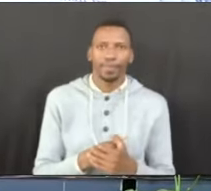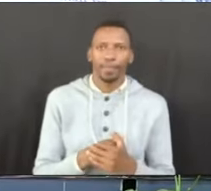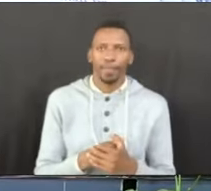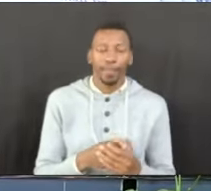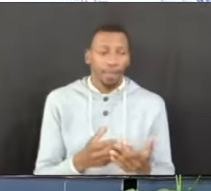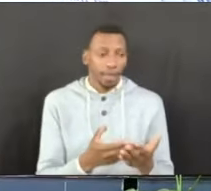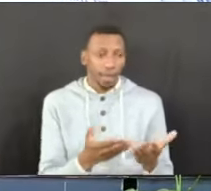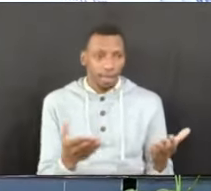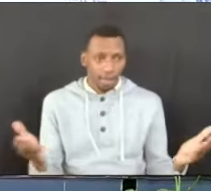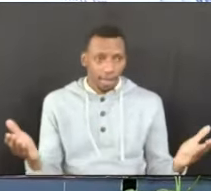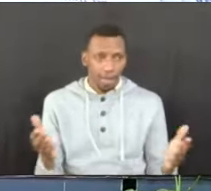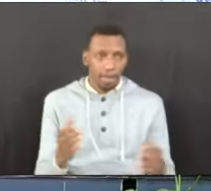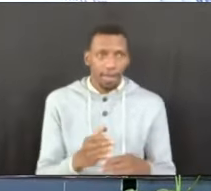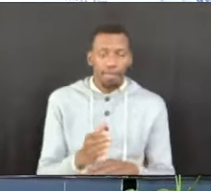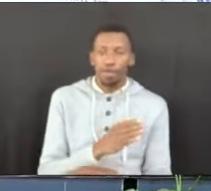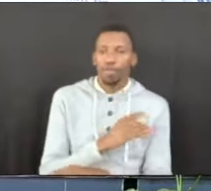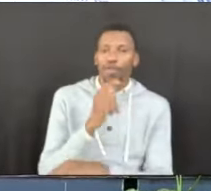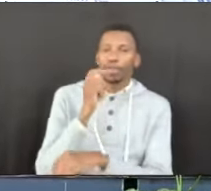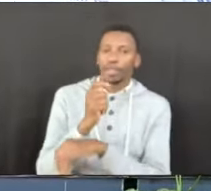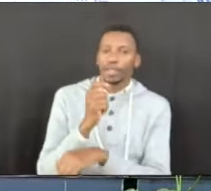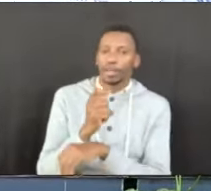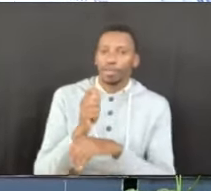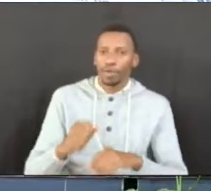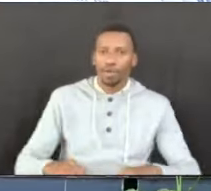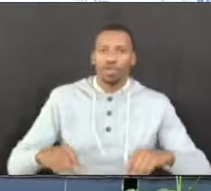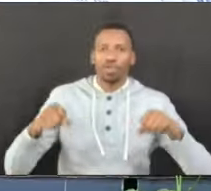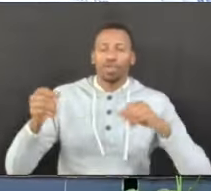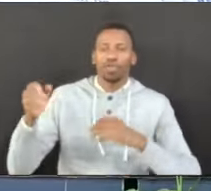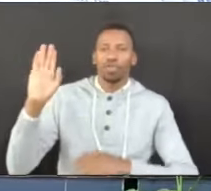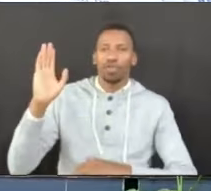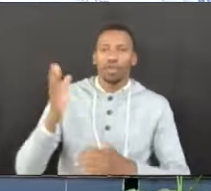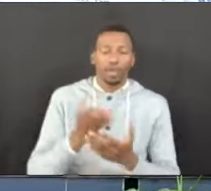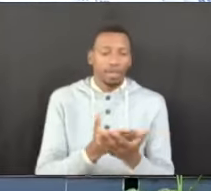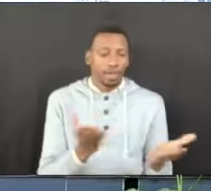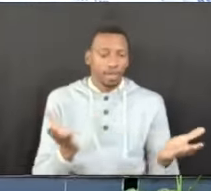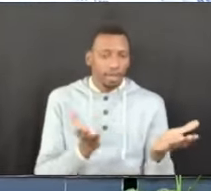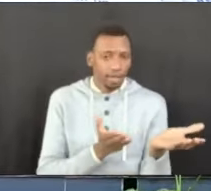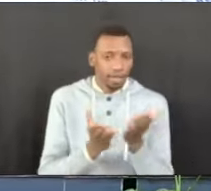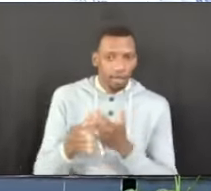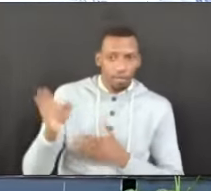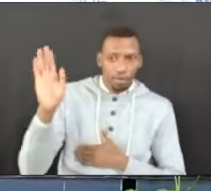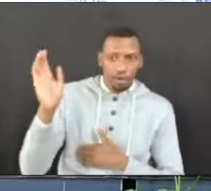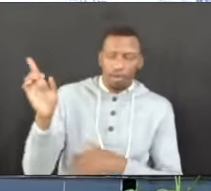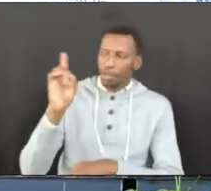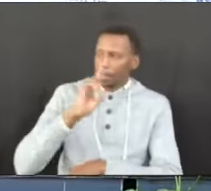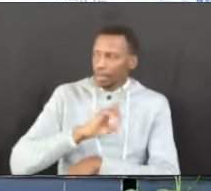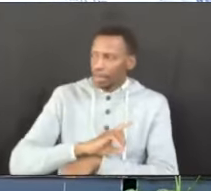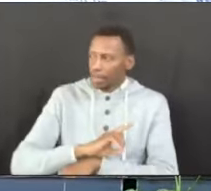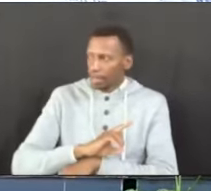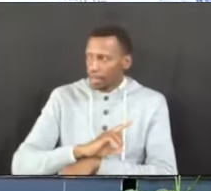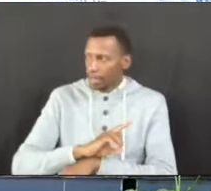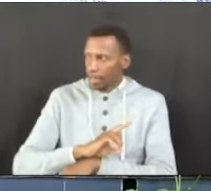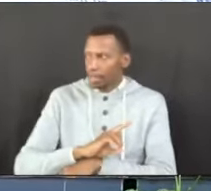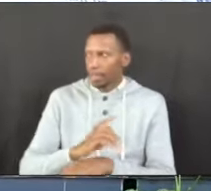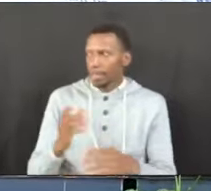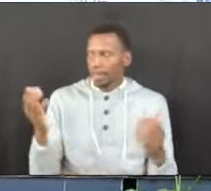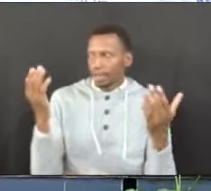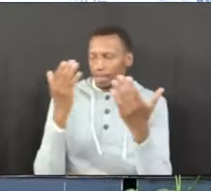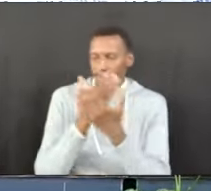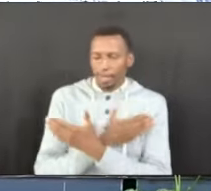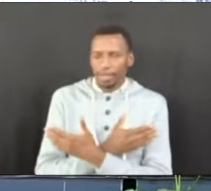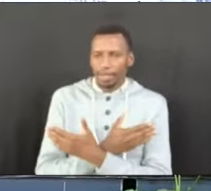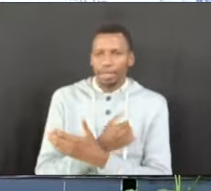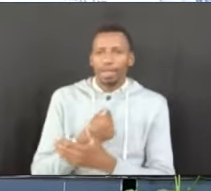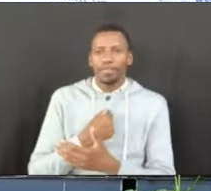They are before the temple, before the throne of God, and they serve him day and night in his temple. Beloved, I long to see you